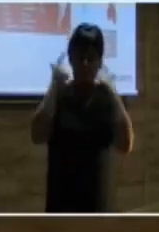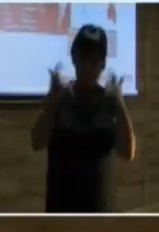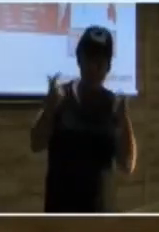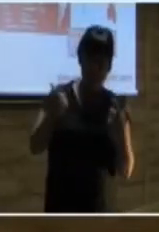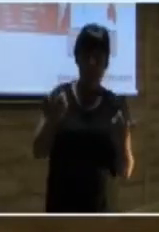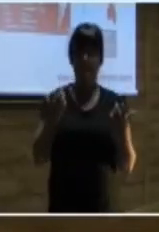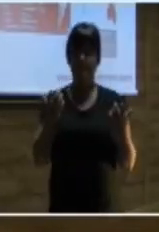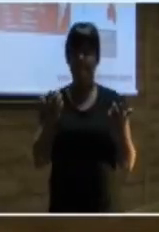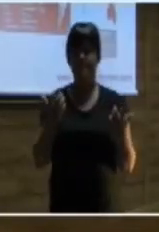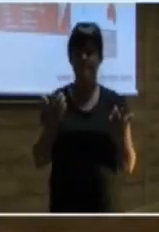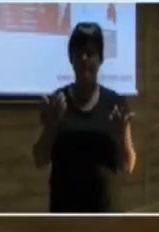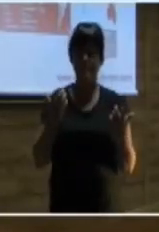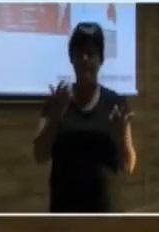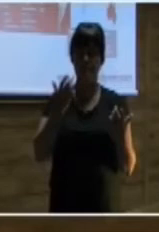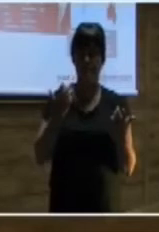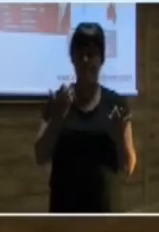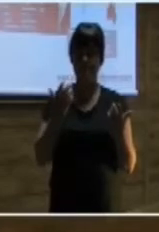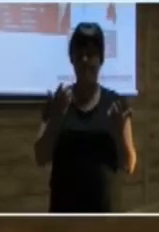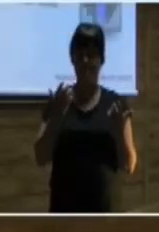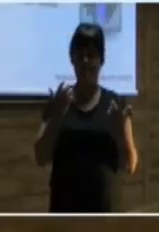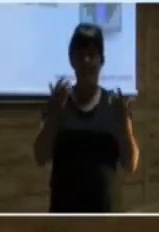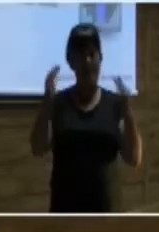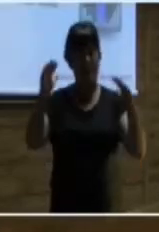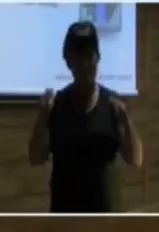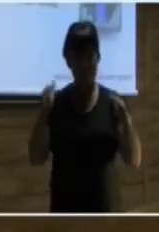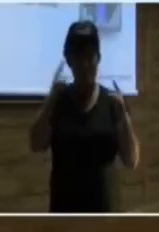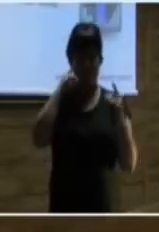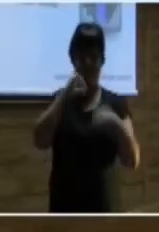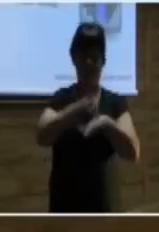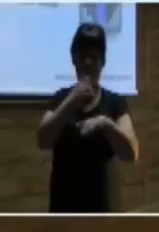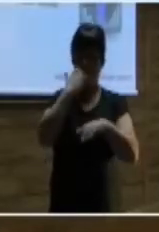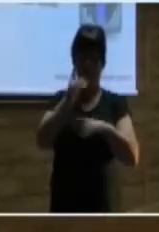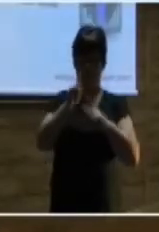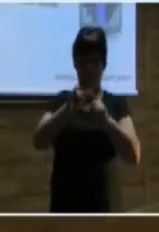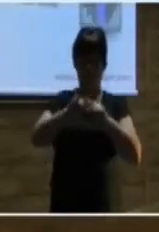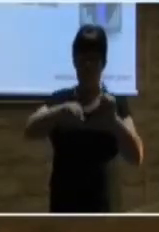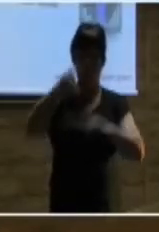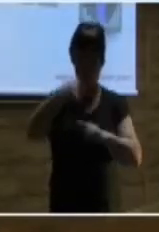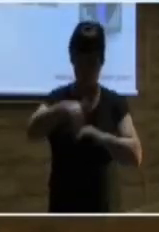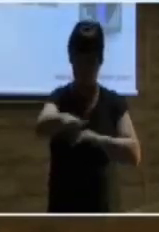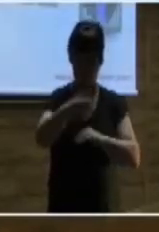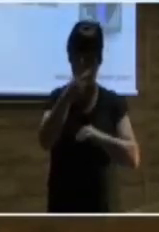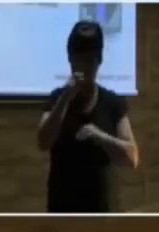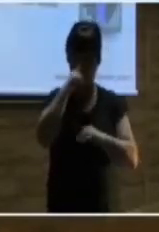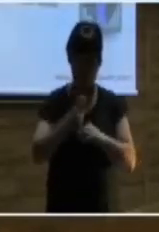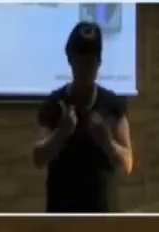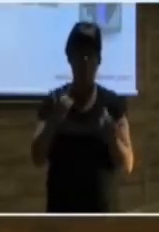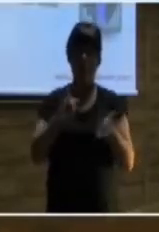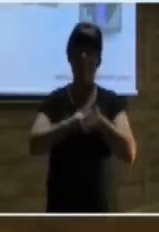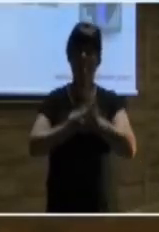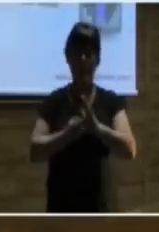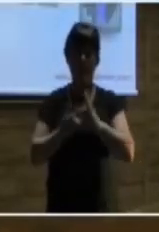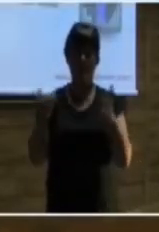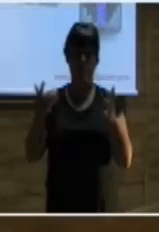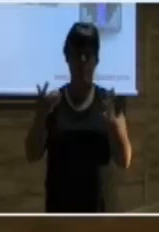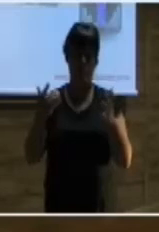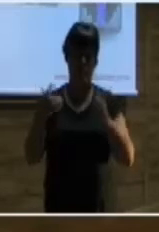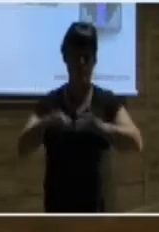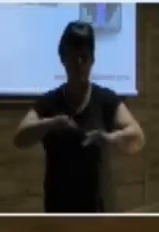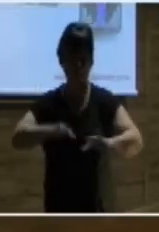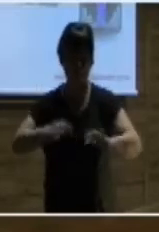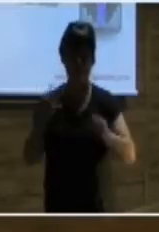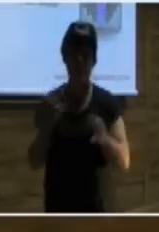of action. And a plan of action includes a number of things. I think it needs to include early diagnosis and